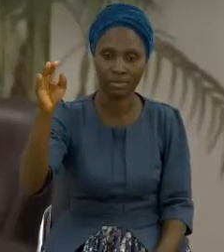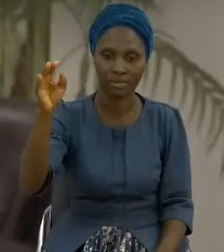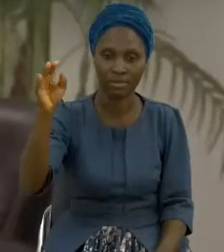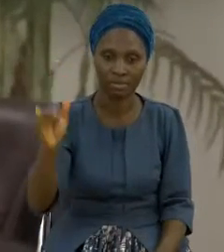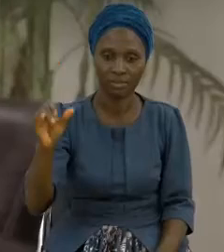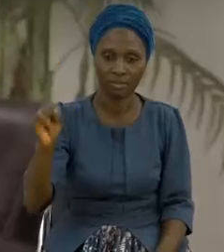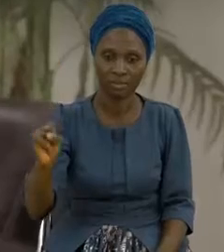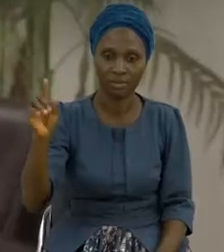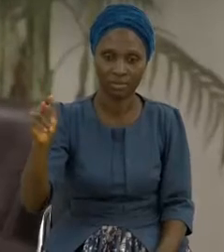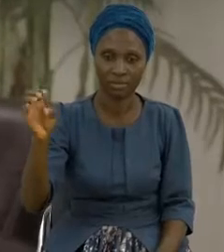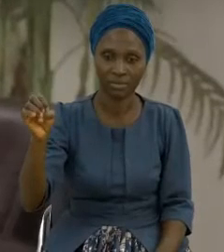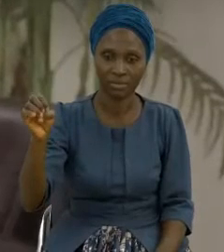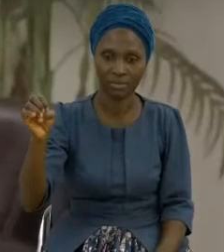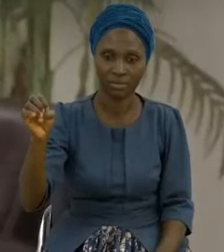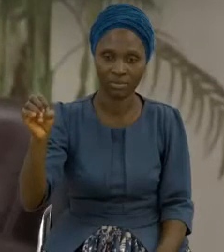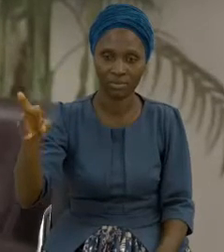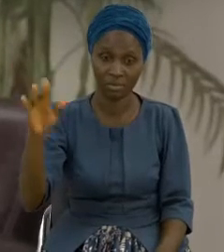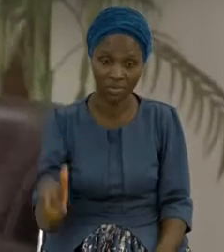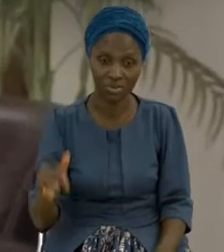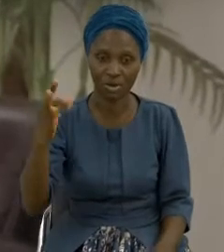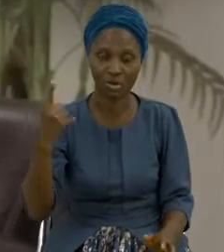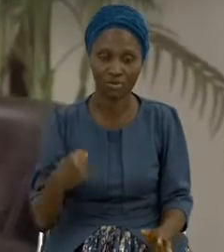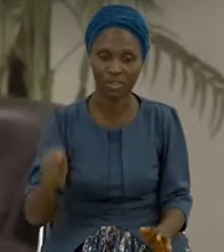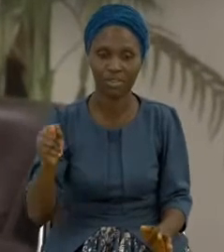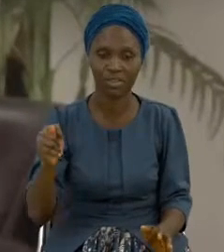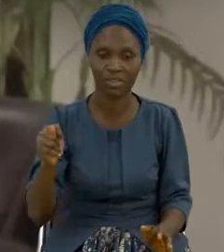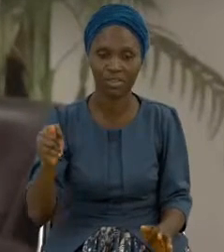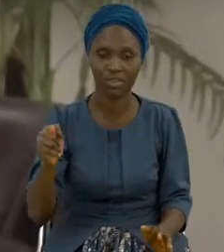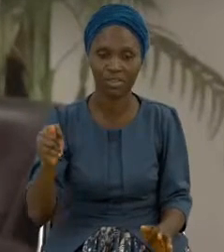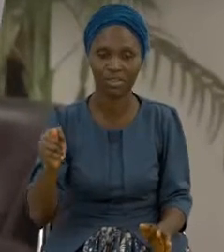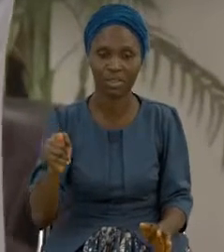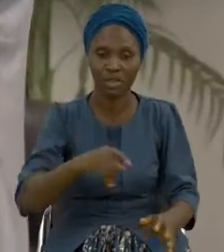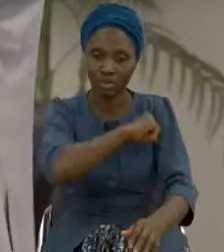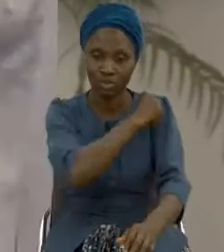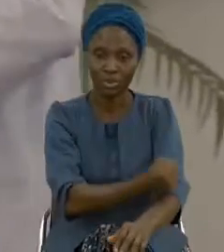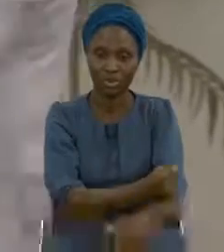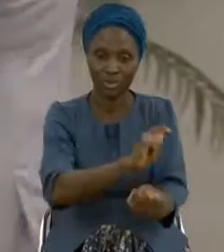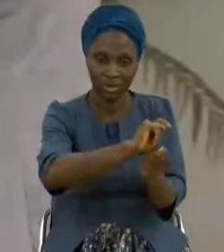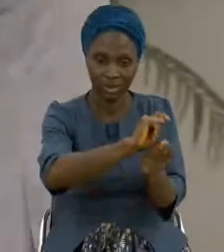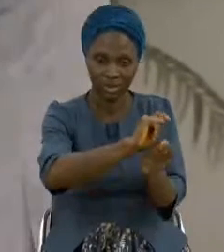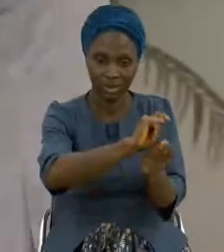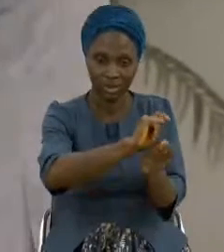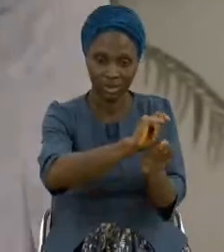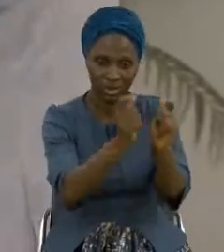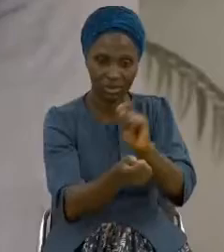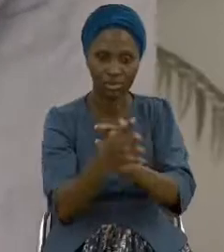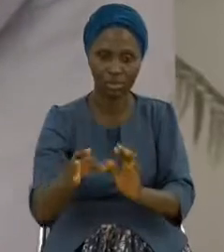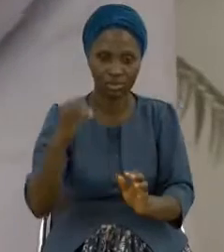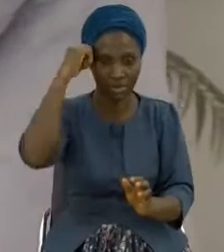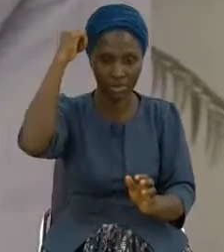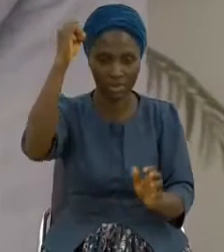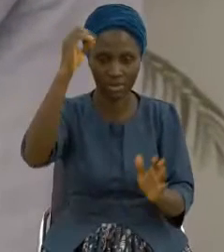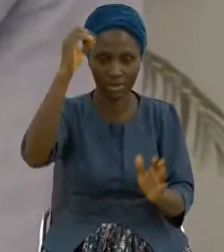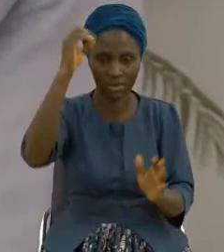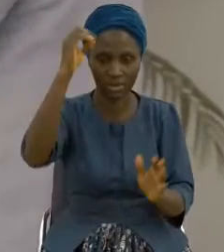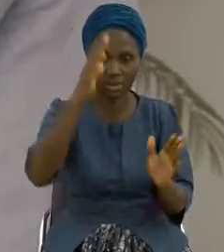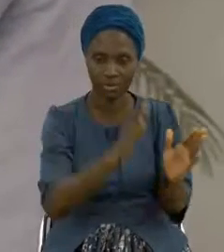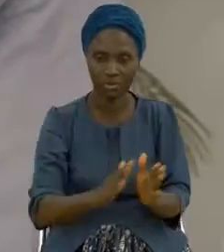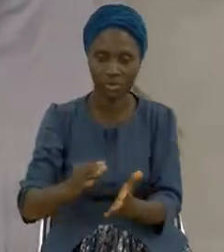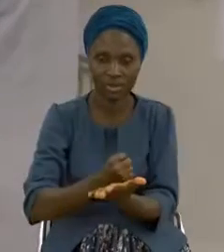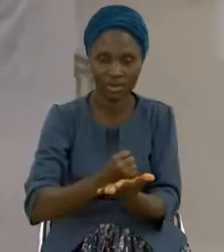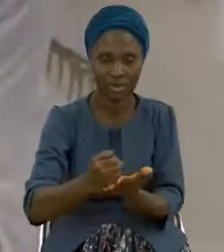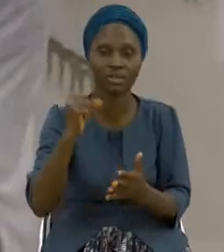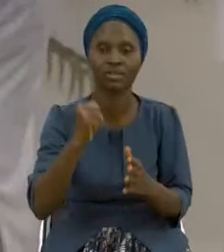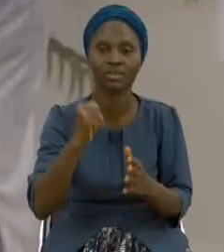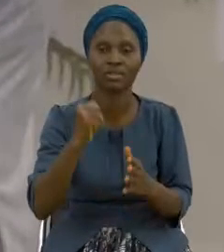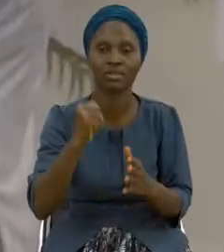The Lord is about to come, and all of us who have come to the Lord during this